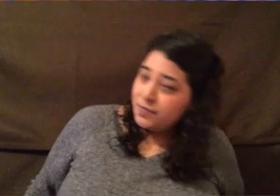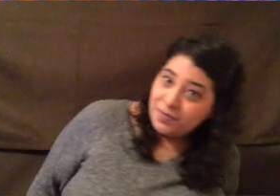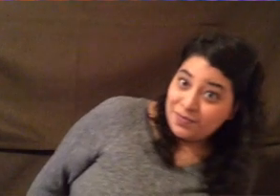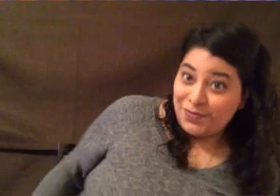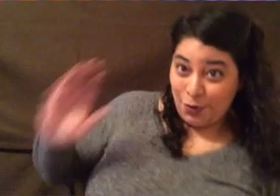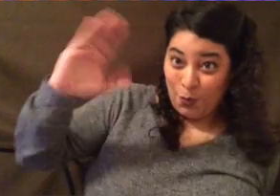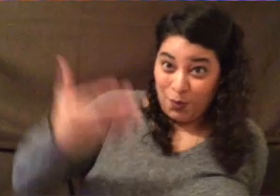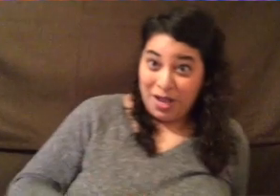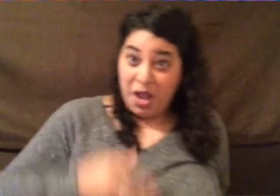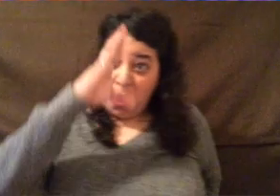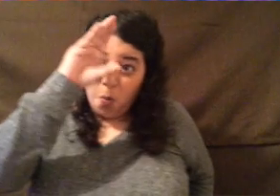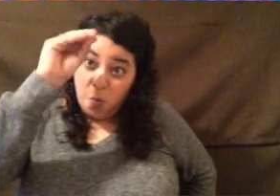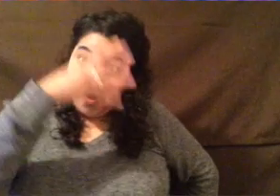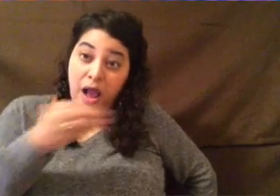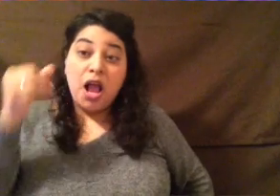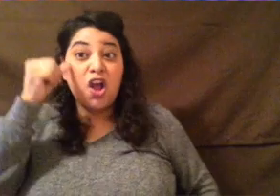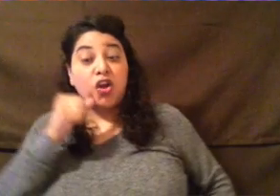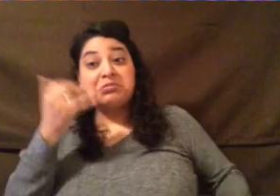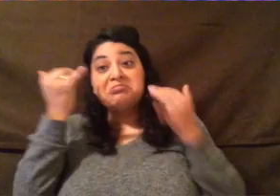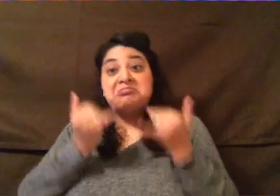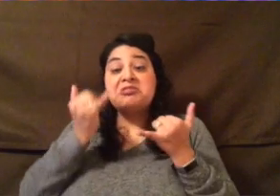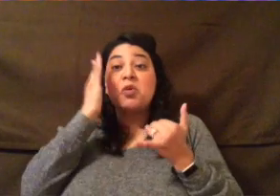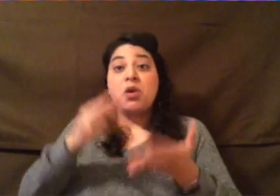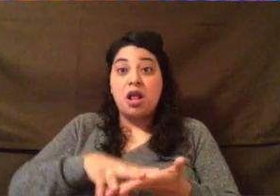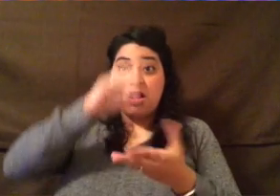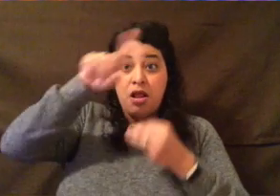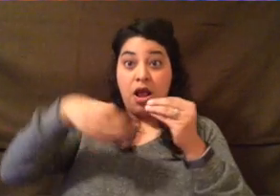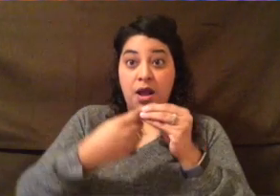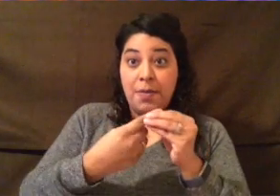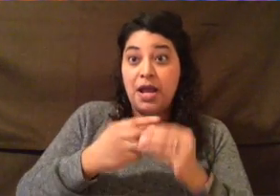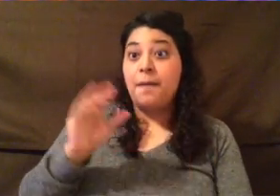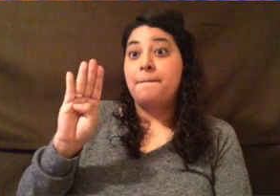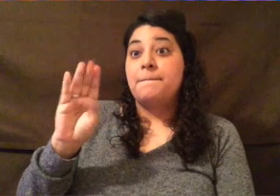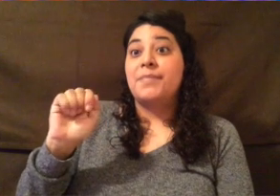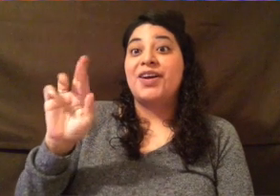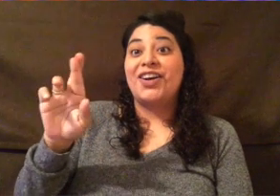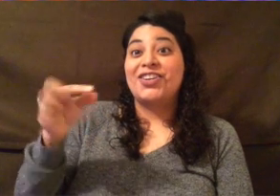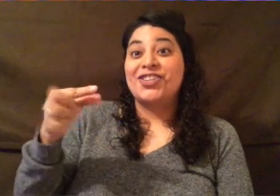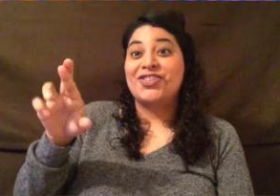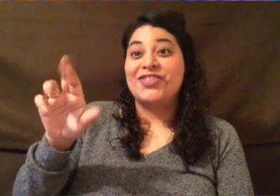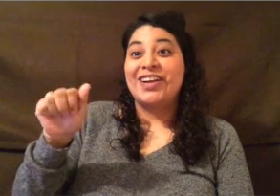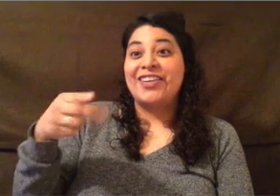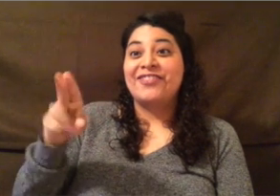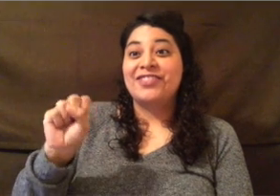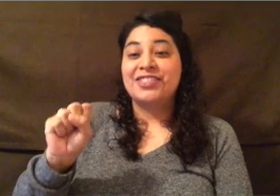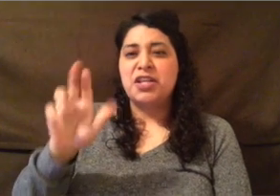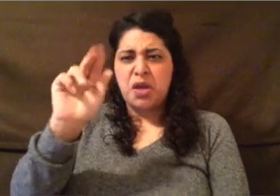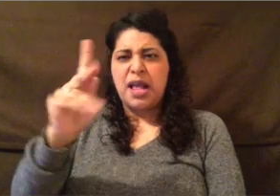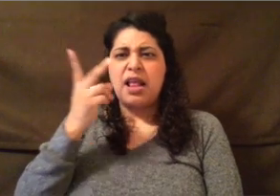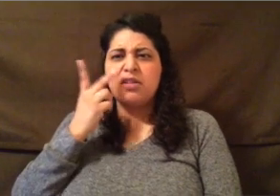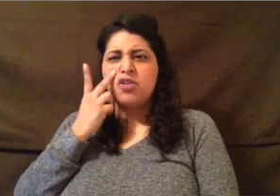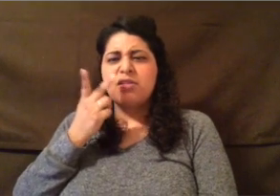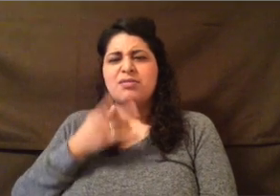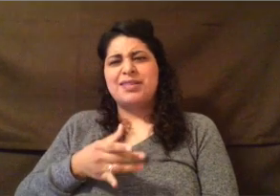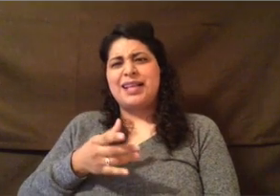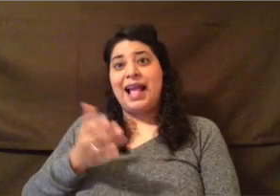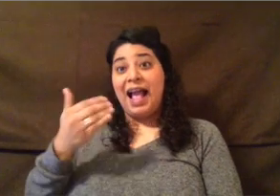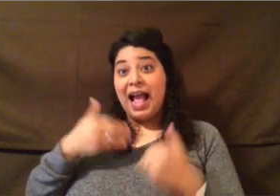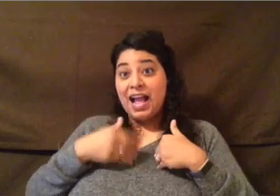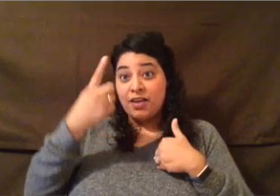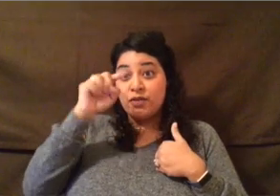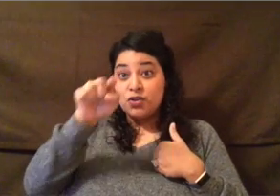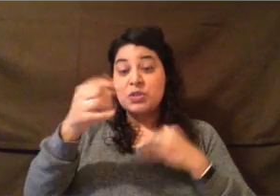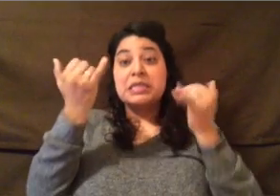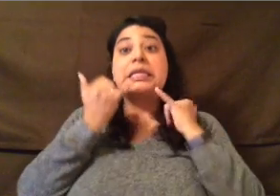Welcome, boys and girls. Today we are going to be learning about bar graphs. Let's go ahead and take a look at what I have for you